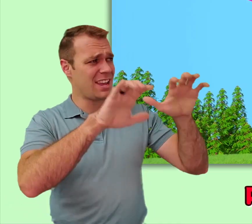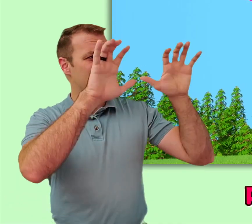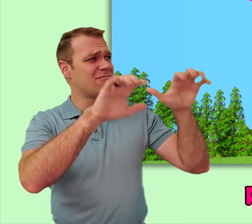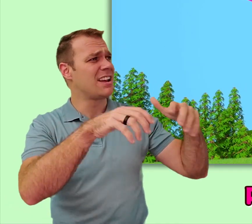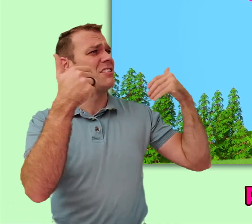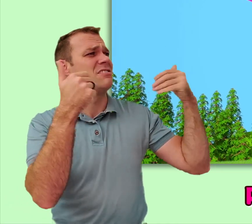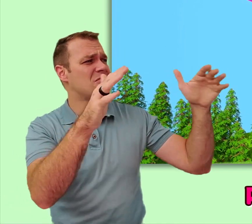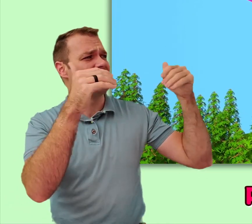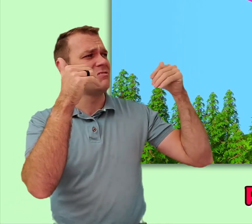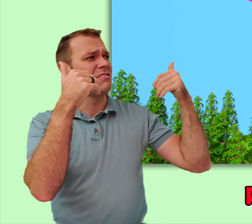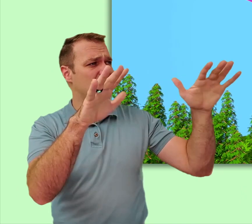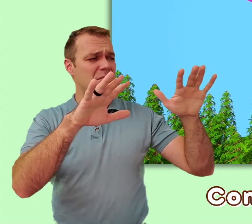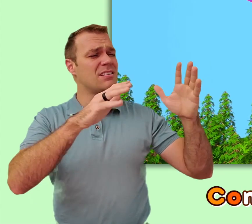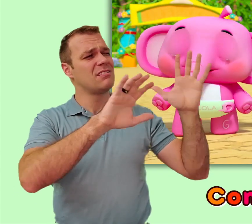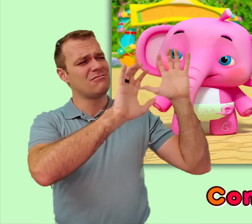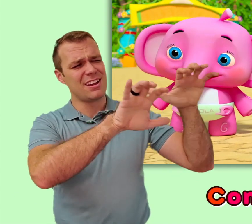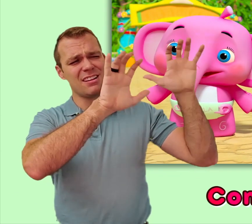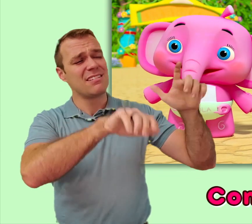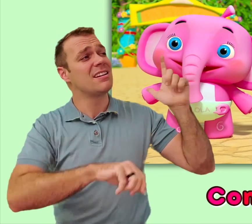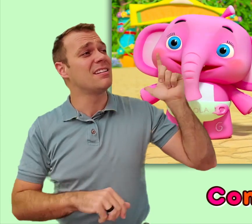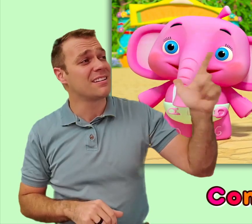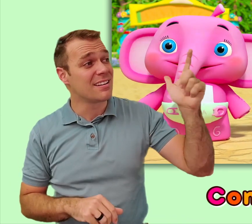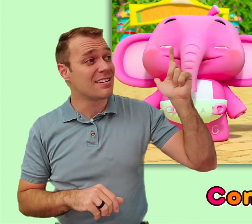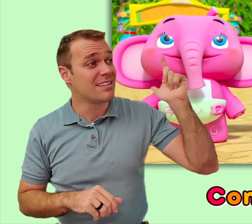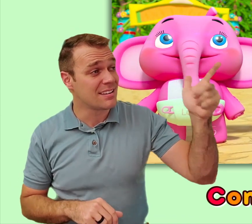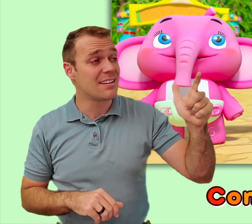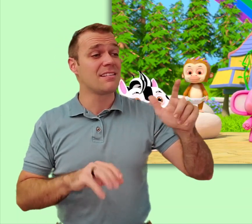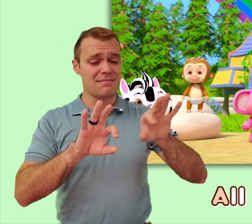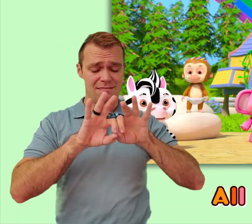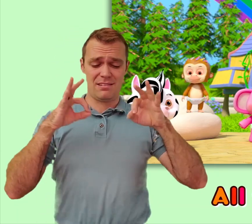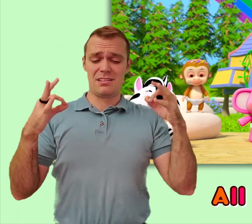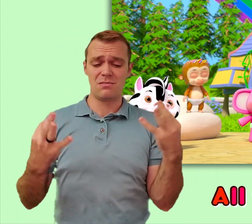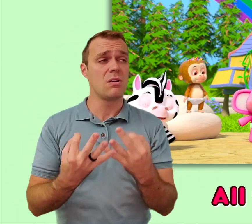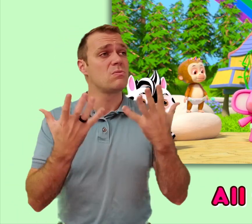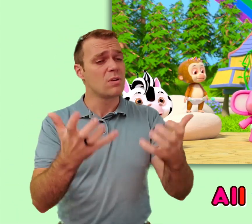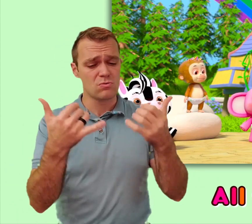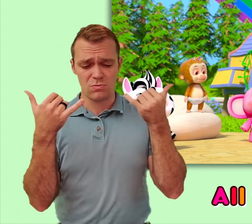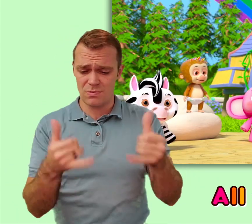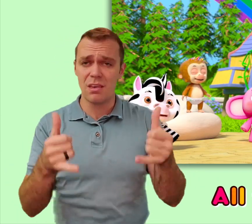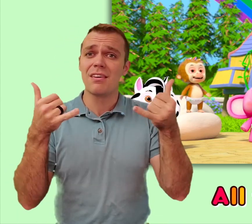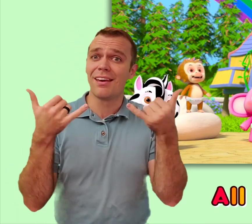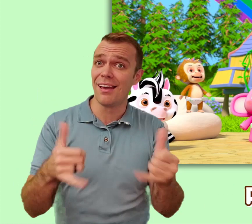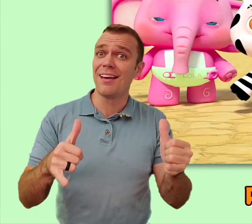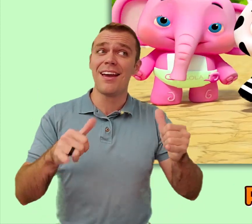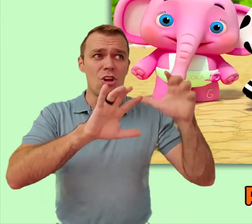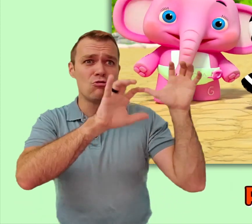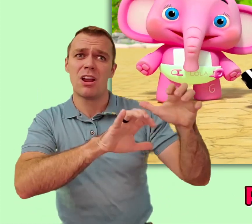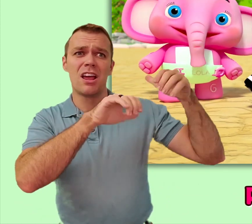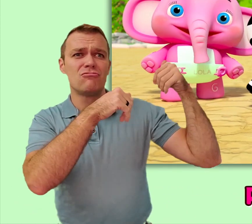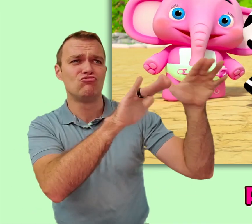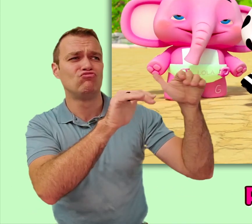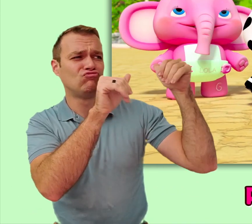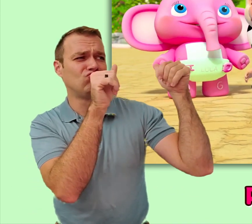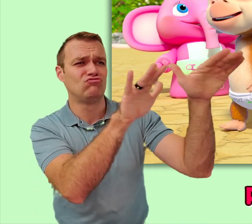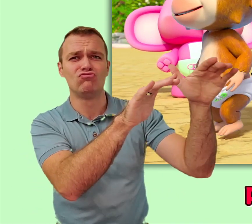Rain, rain, go away. Come again another day. Our family wants to play. Rain,